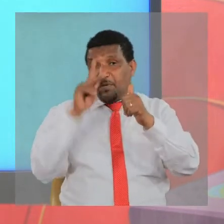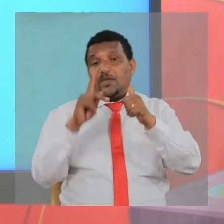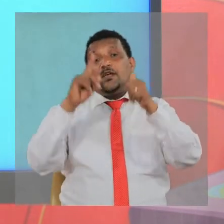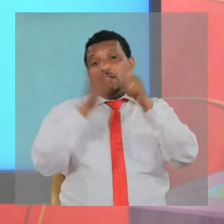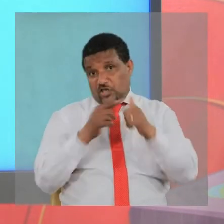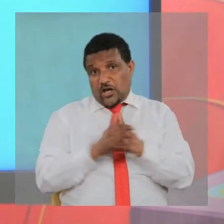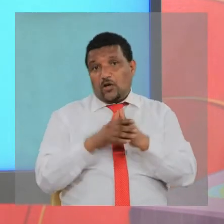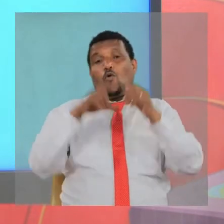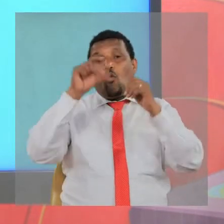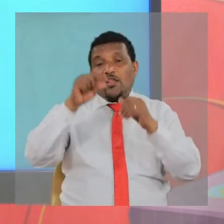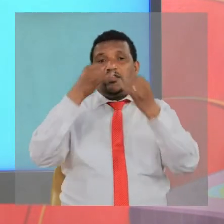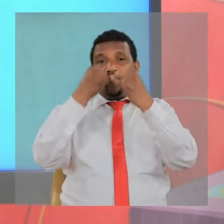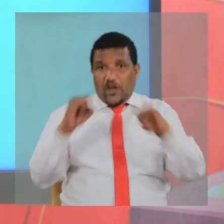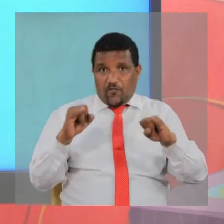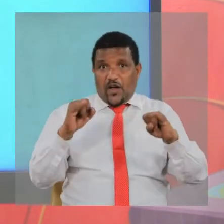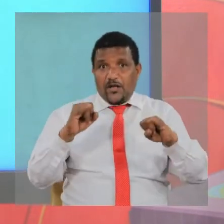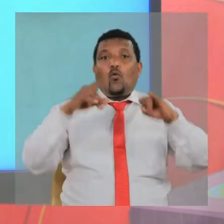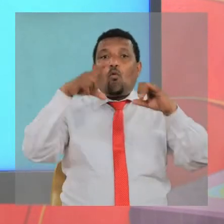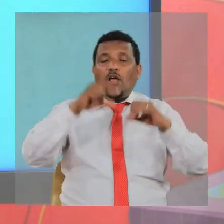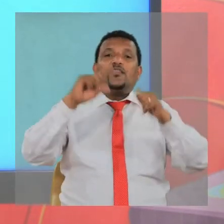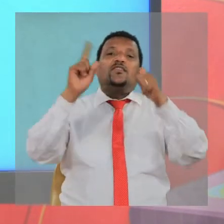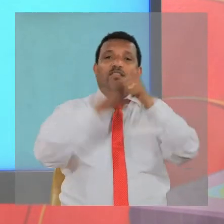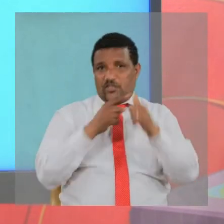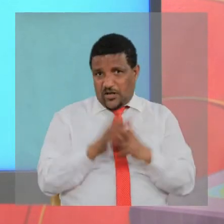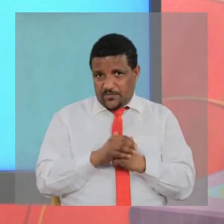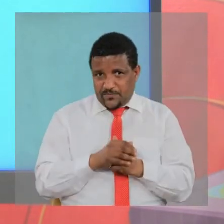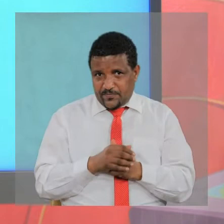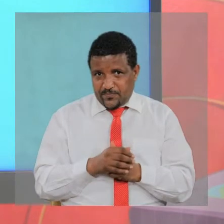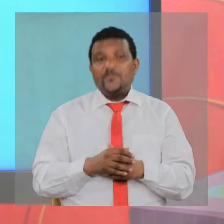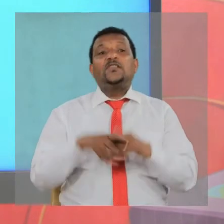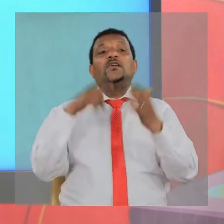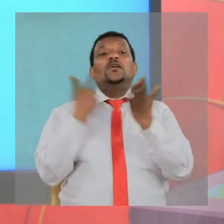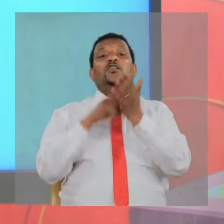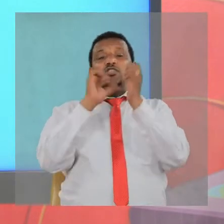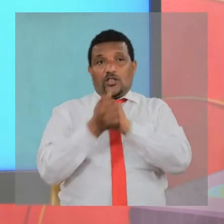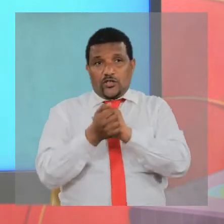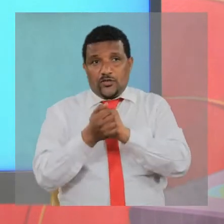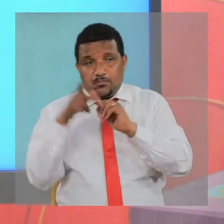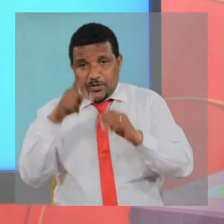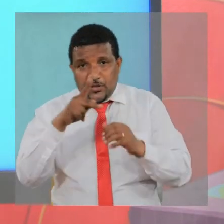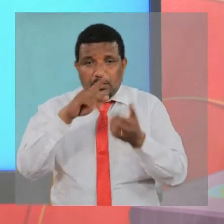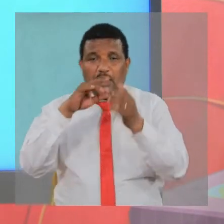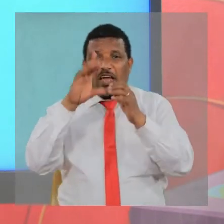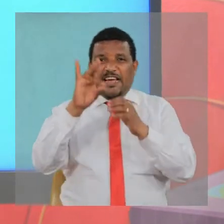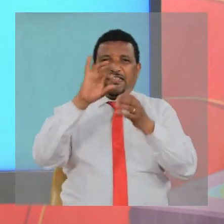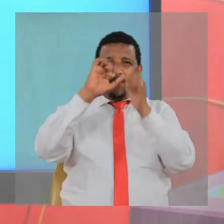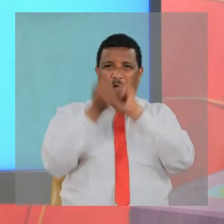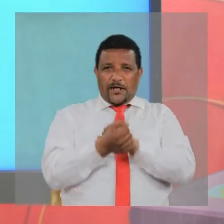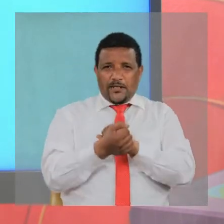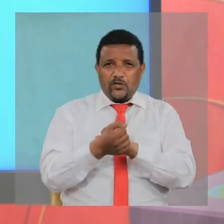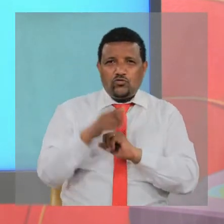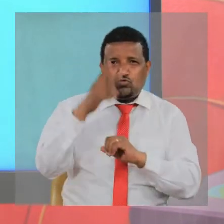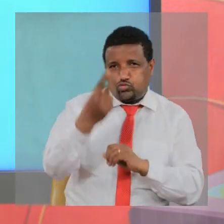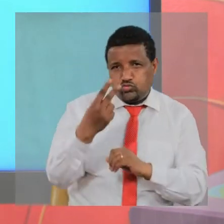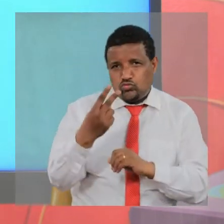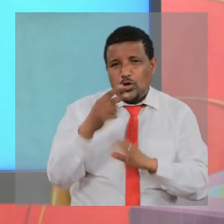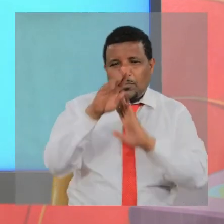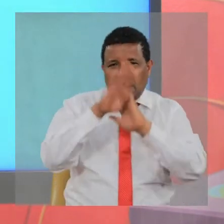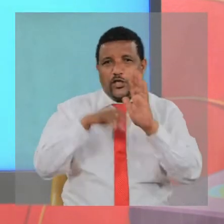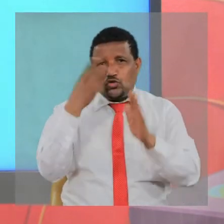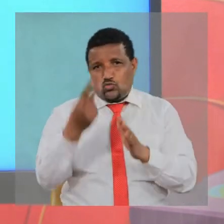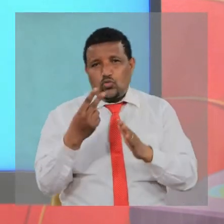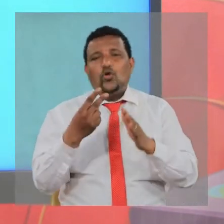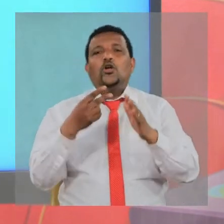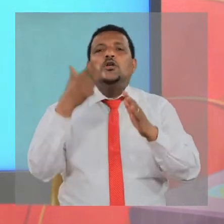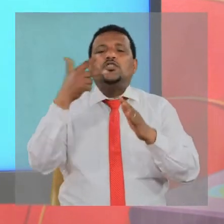quantity initial. And then the changing Q is 8 minus 2 divided by the changing P is 30